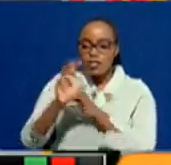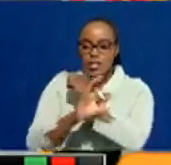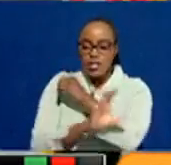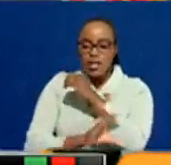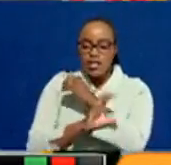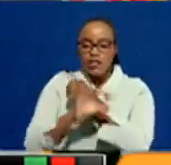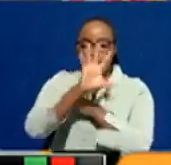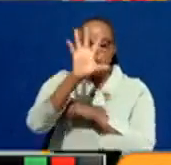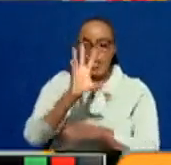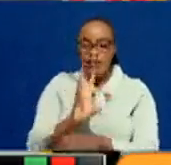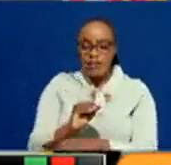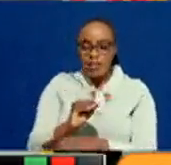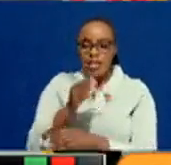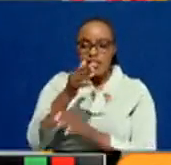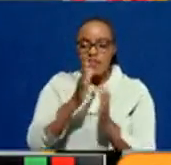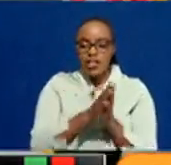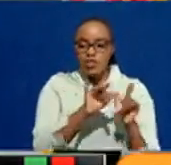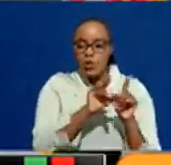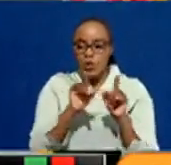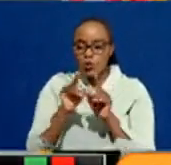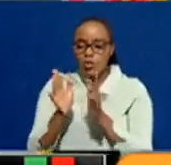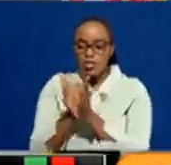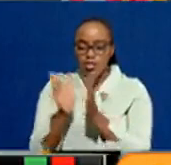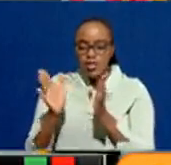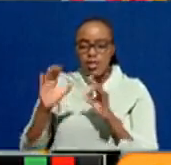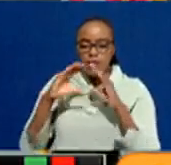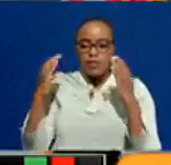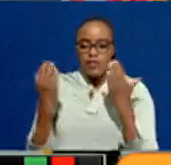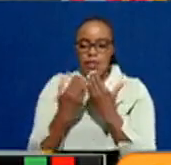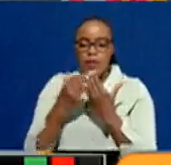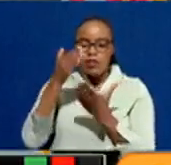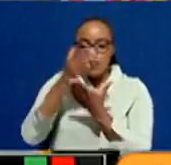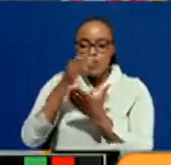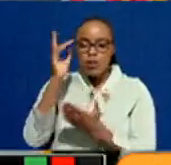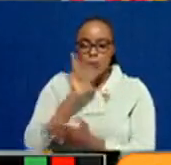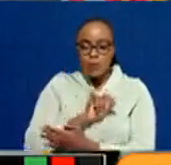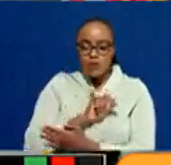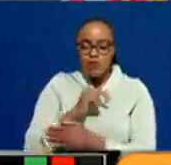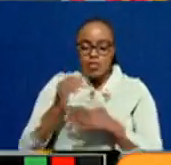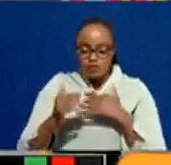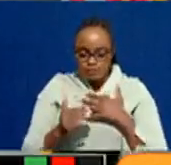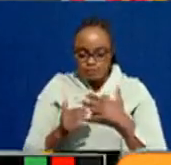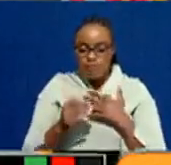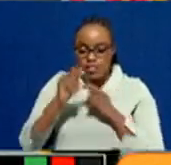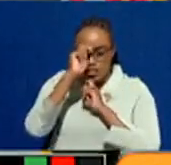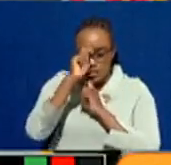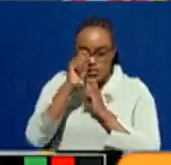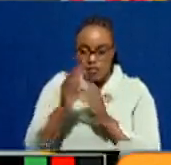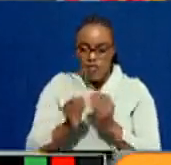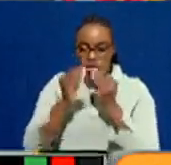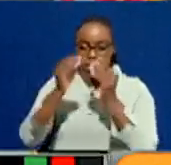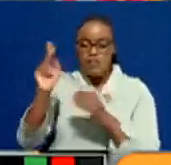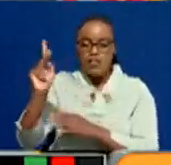from across the African continent and also across the world is testament of the honor, dignity and respect accorded to